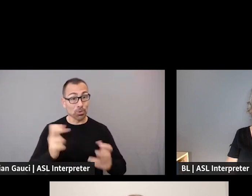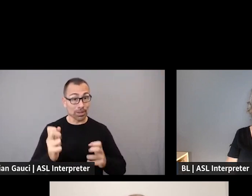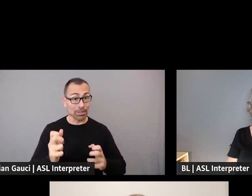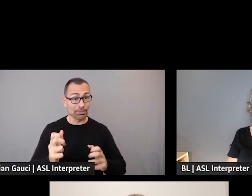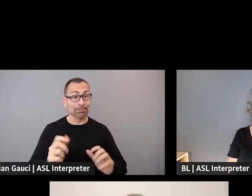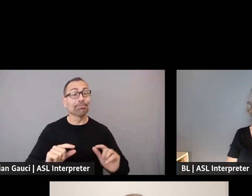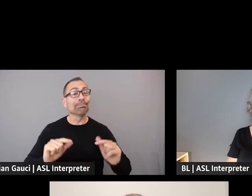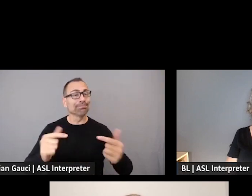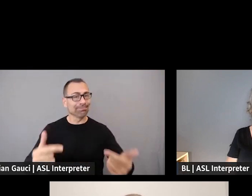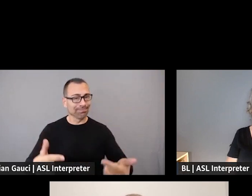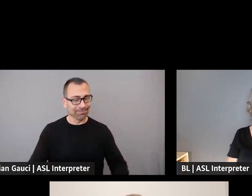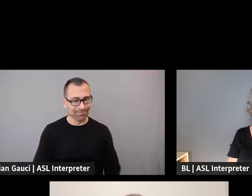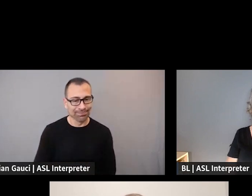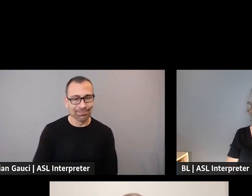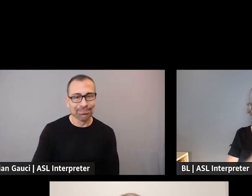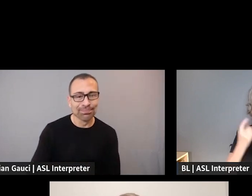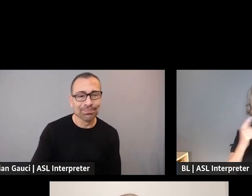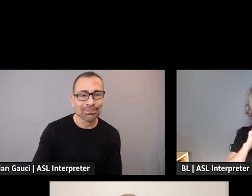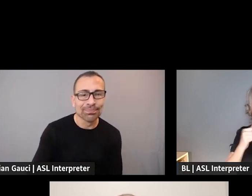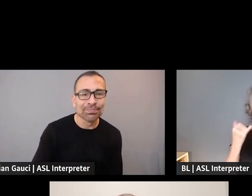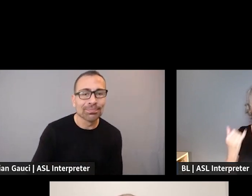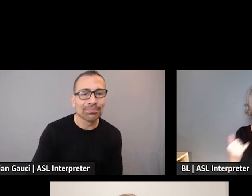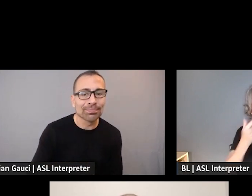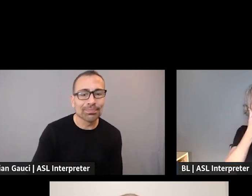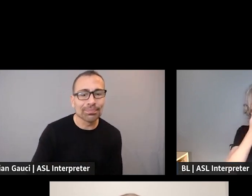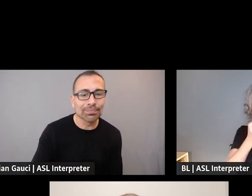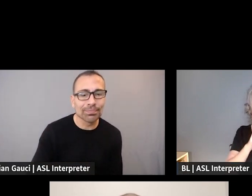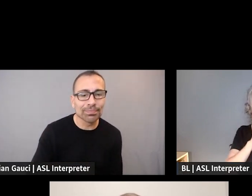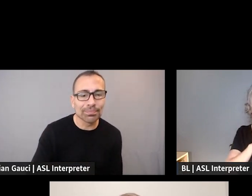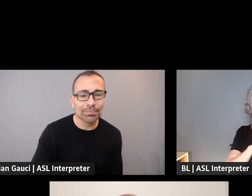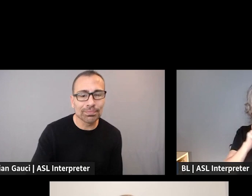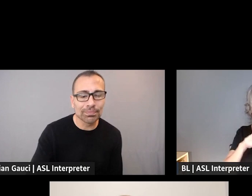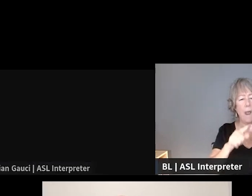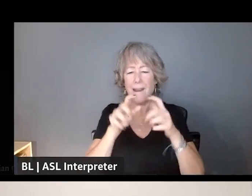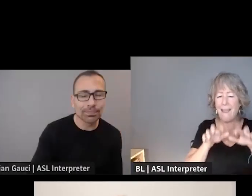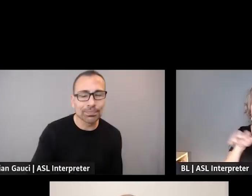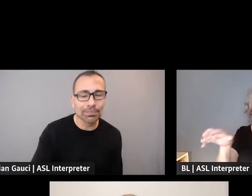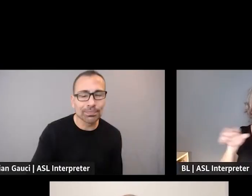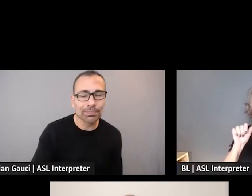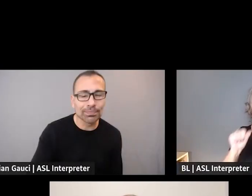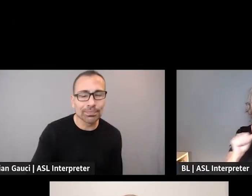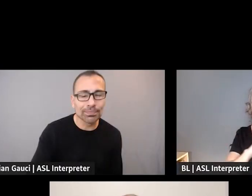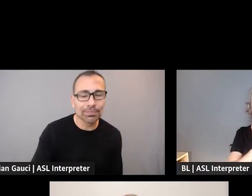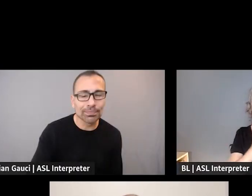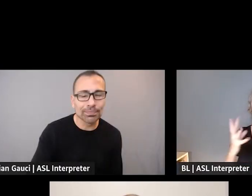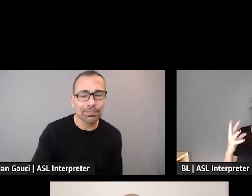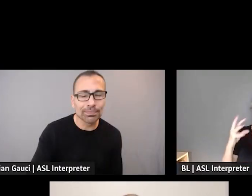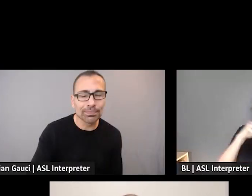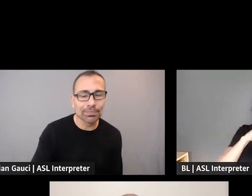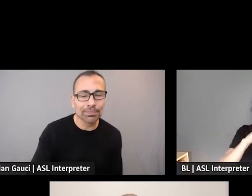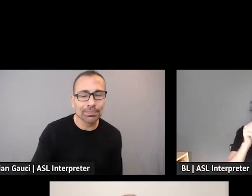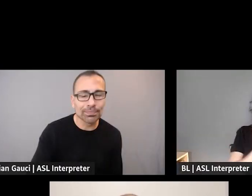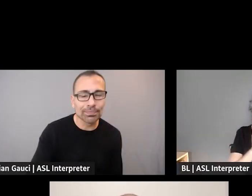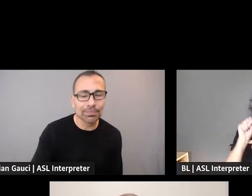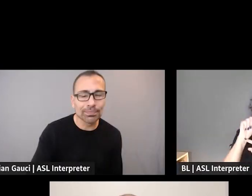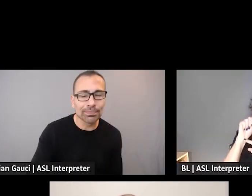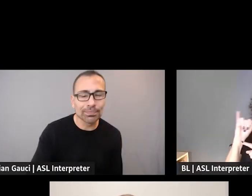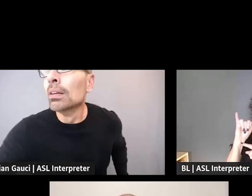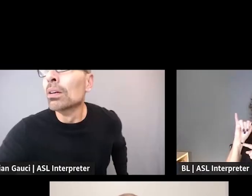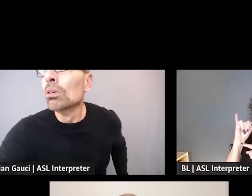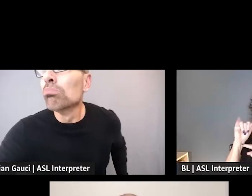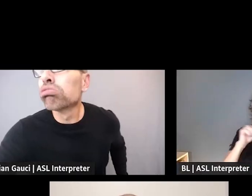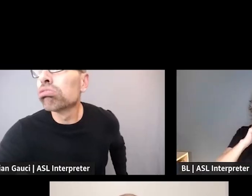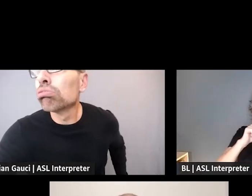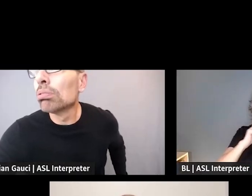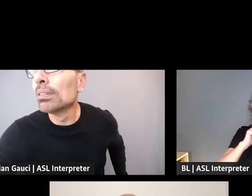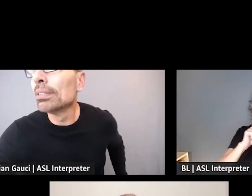So this is an interesting time when, really everyone can become part of the AI practitioner community.